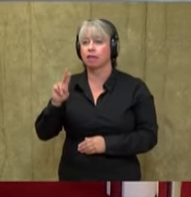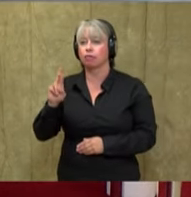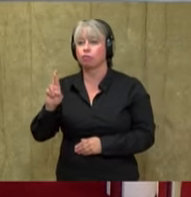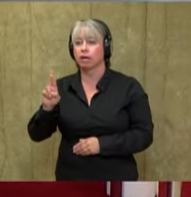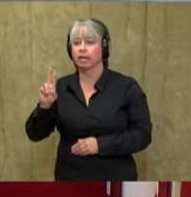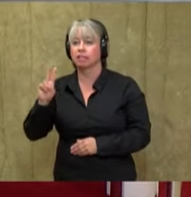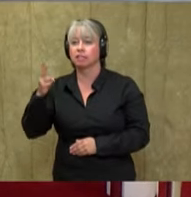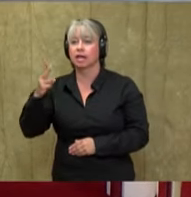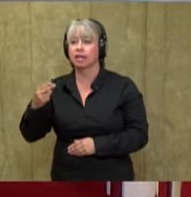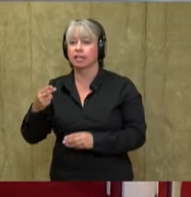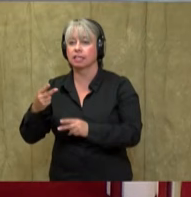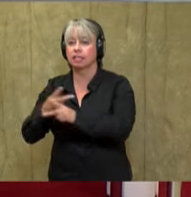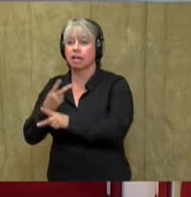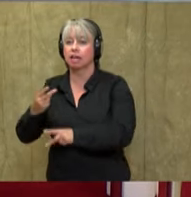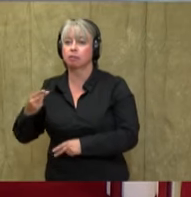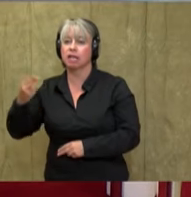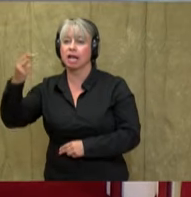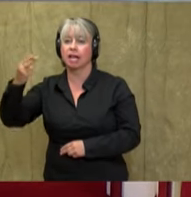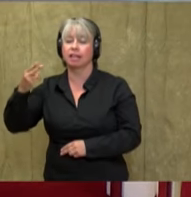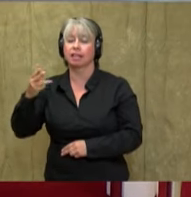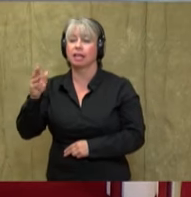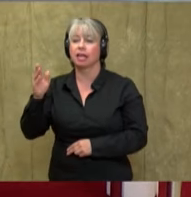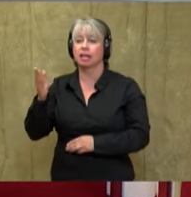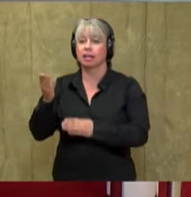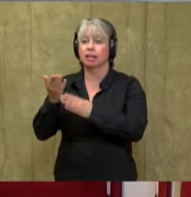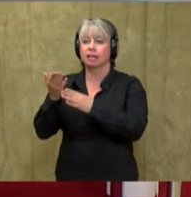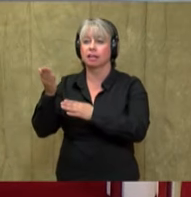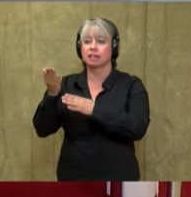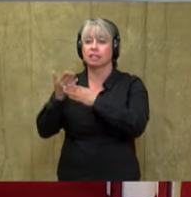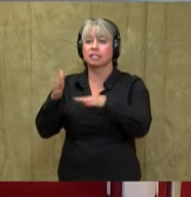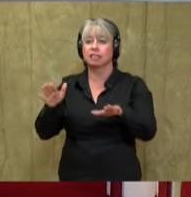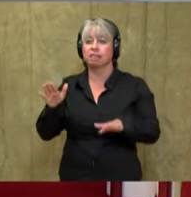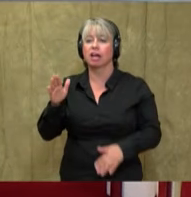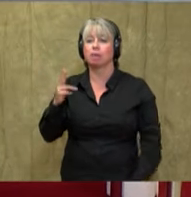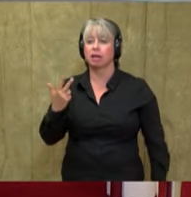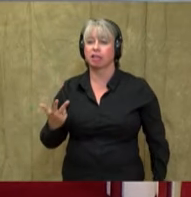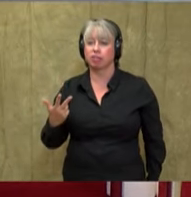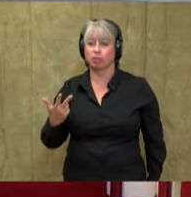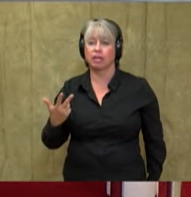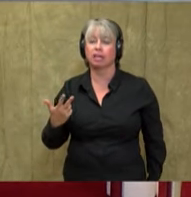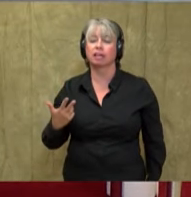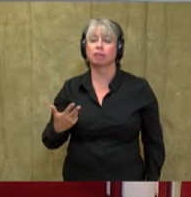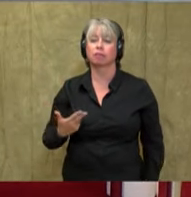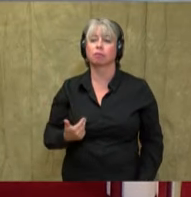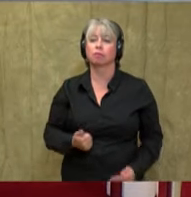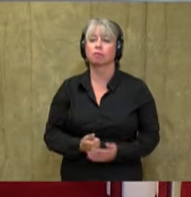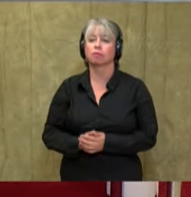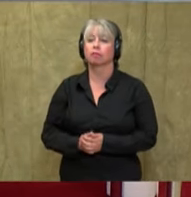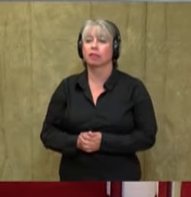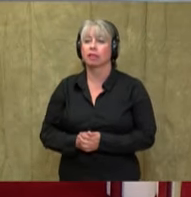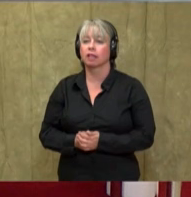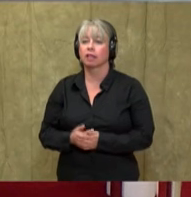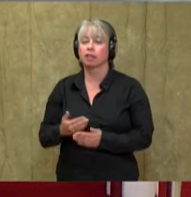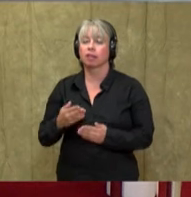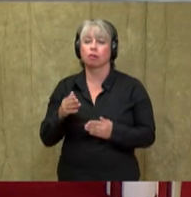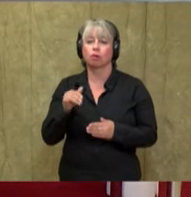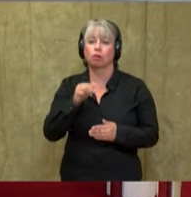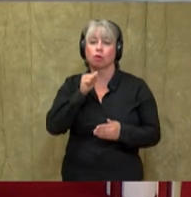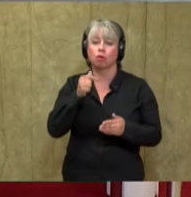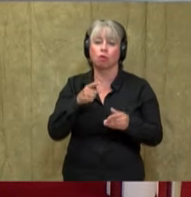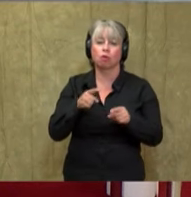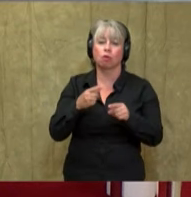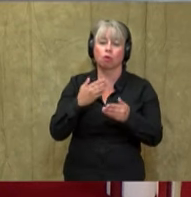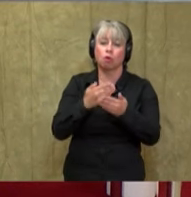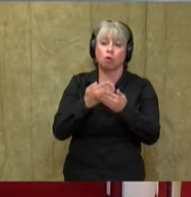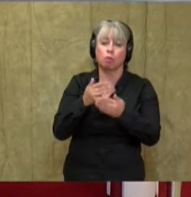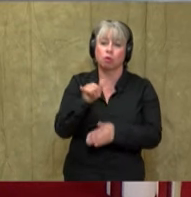by 3. So those are easy to remember. Once you remember one of them, you know that the cone is just divided by 3. And then how the